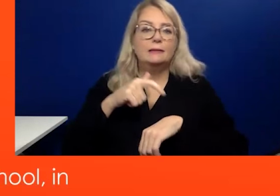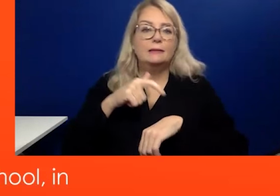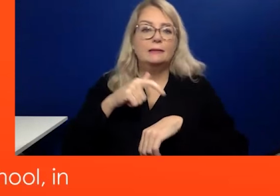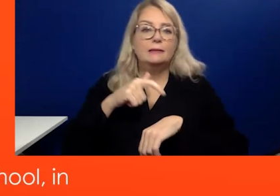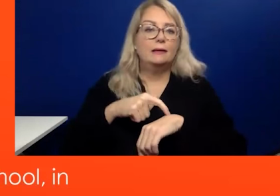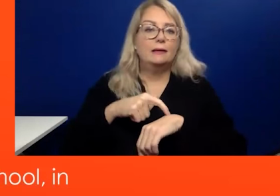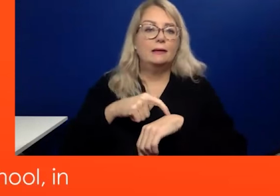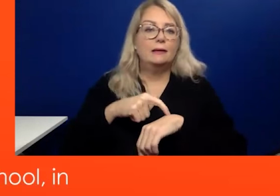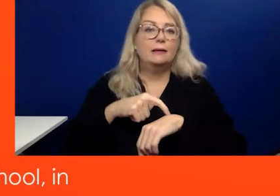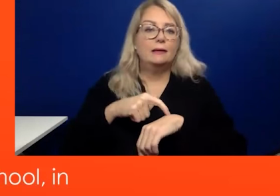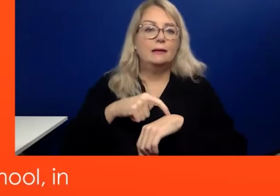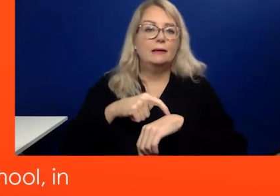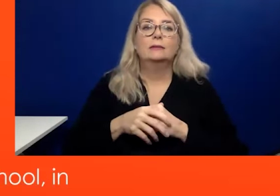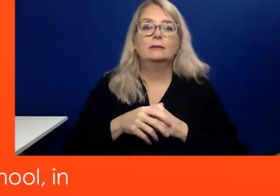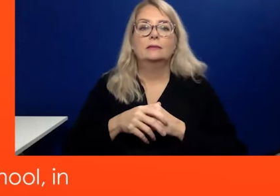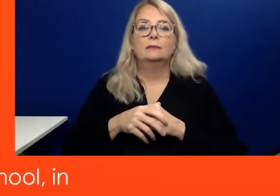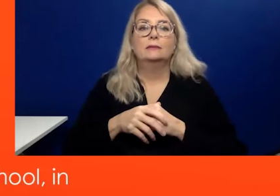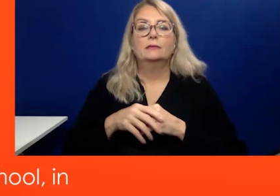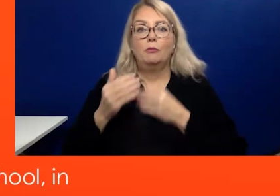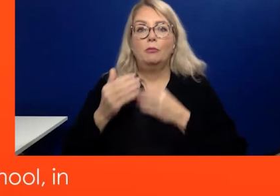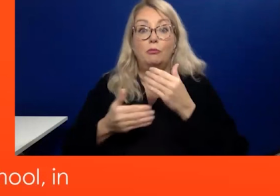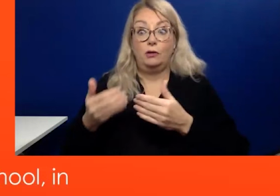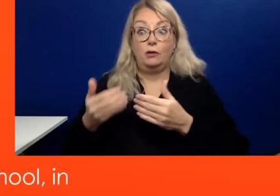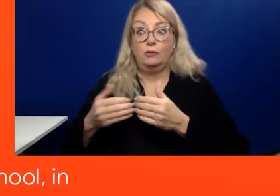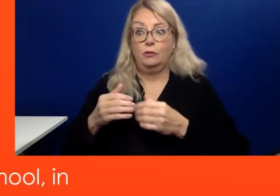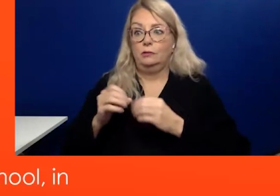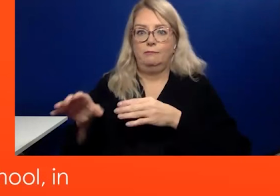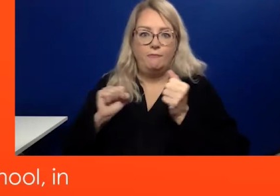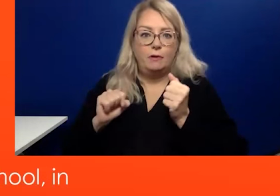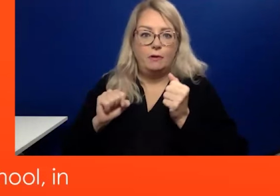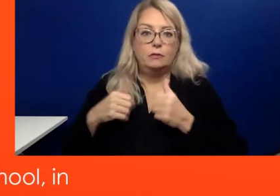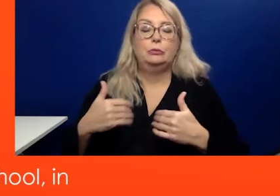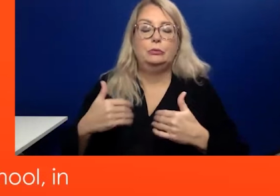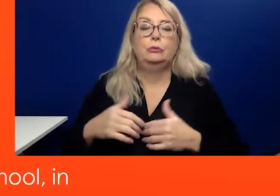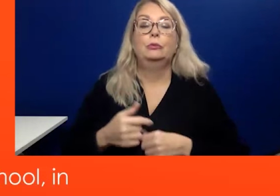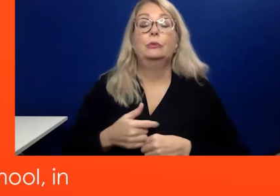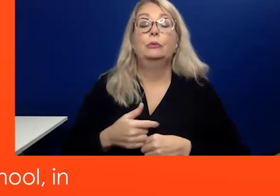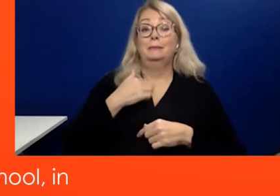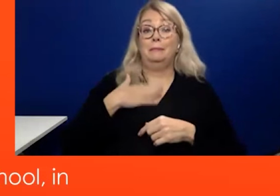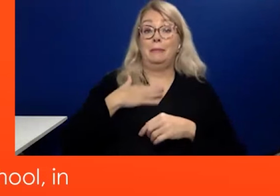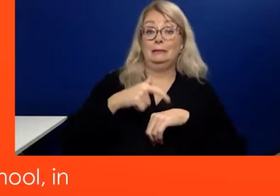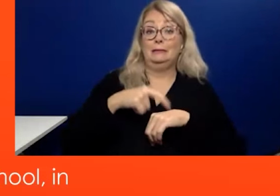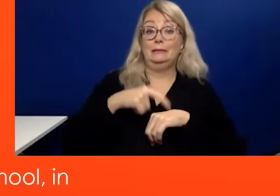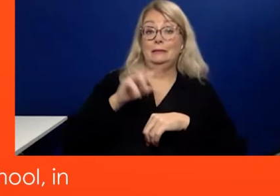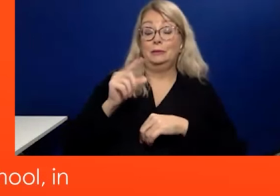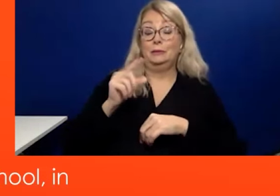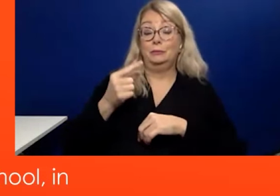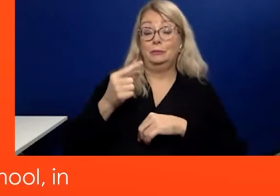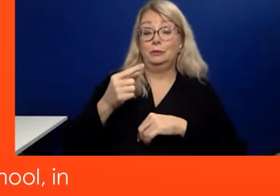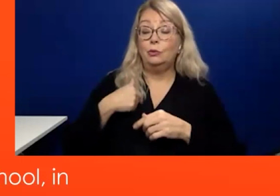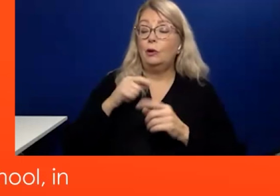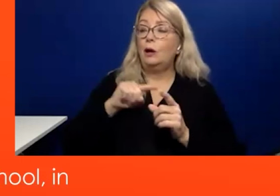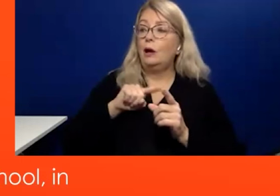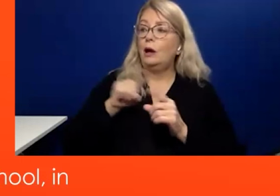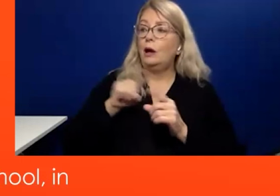at WGU, I was able to go back to my academic coach, say, hey, I'm done with this